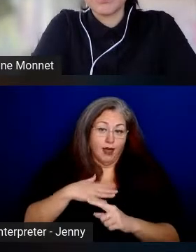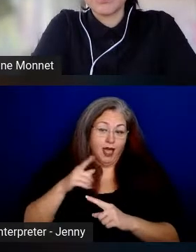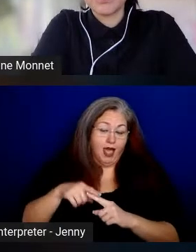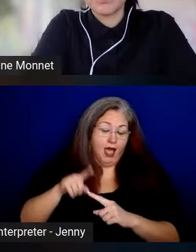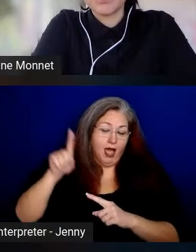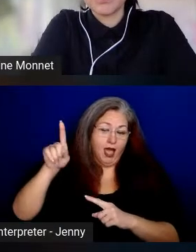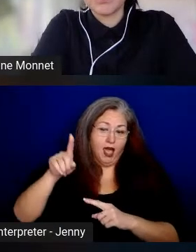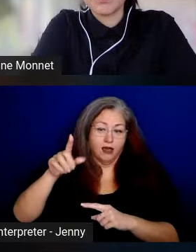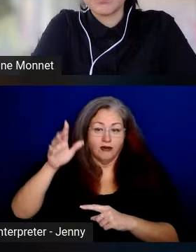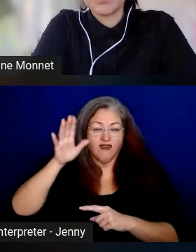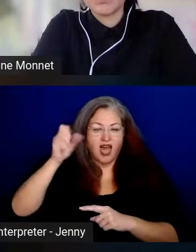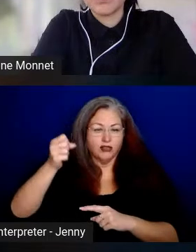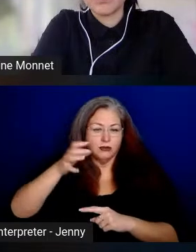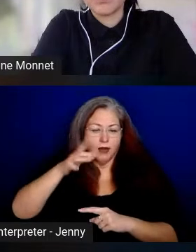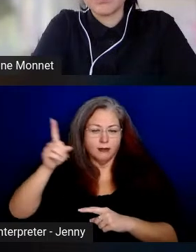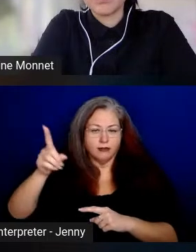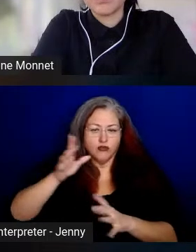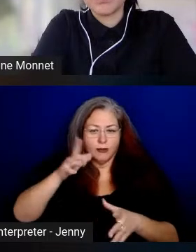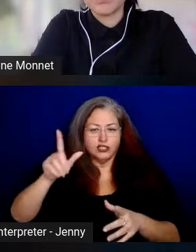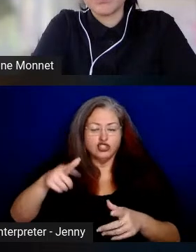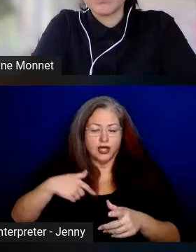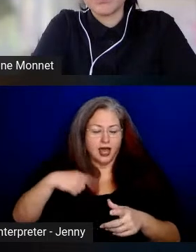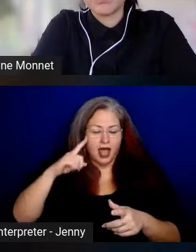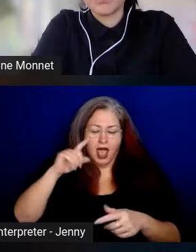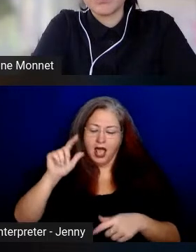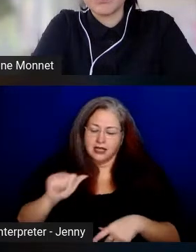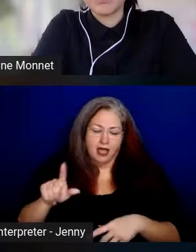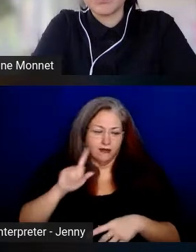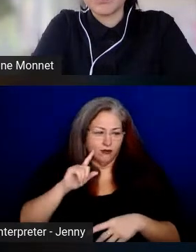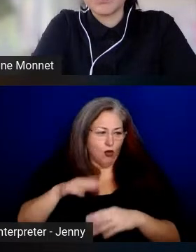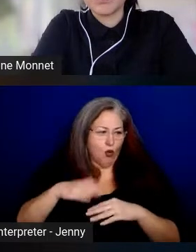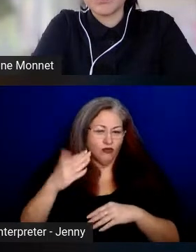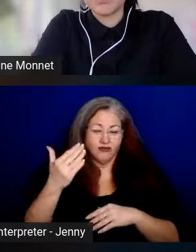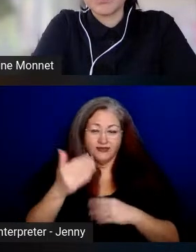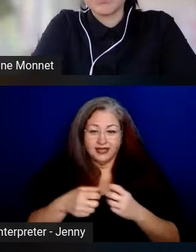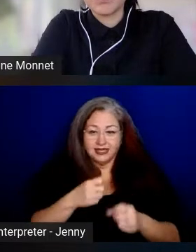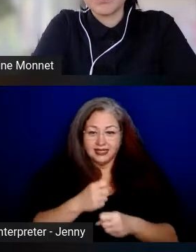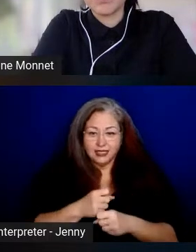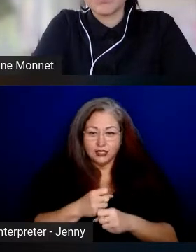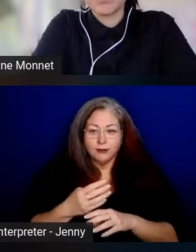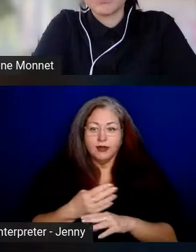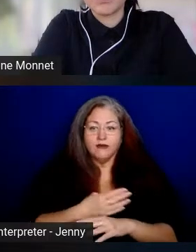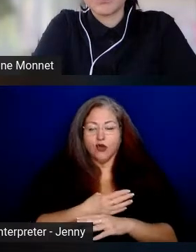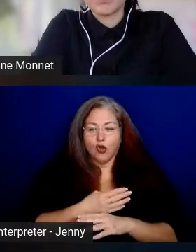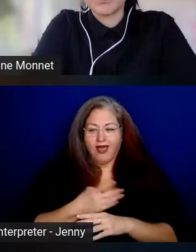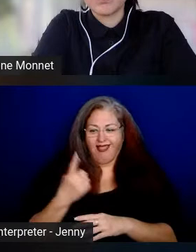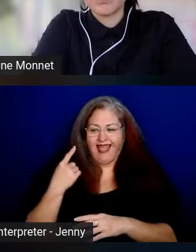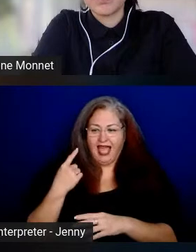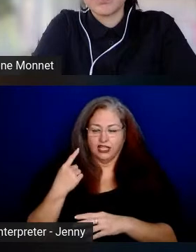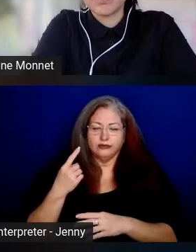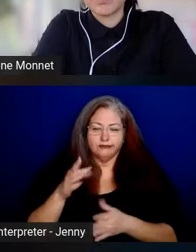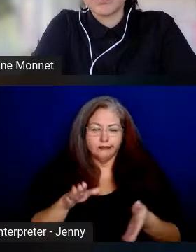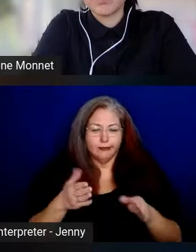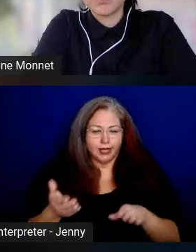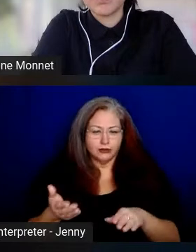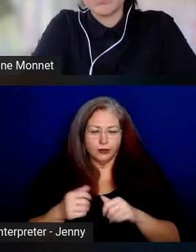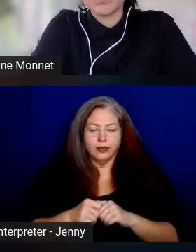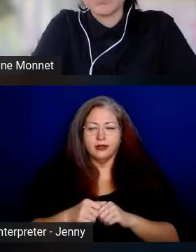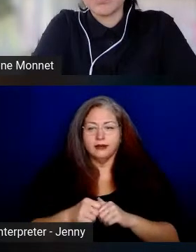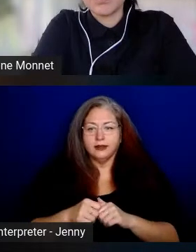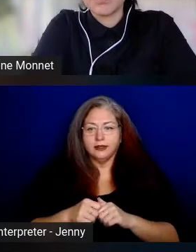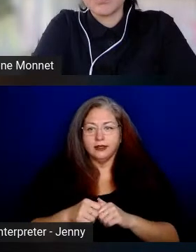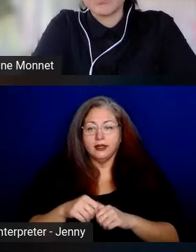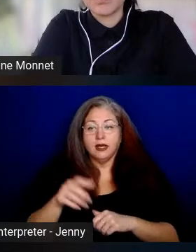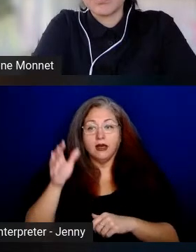grandmother. She lived with Alzheimer's for more than 15 years before she passed away last year. And